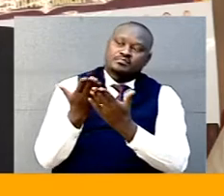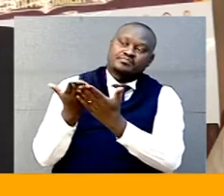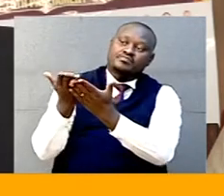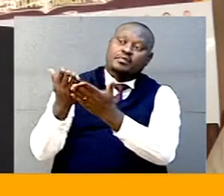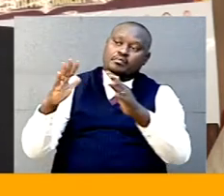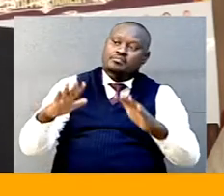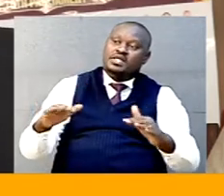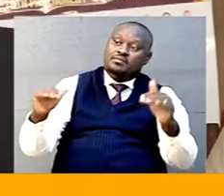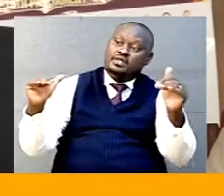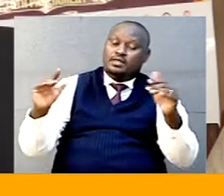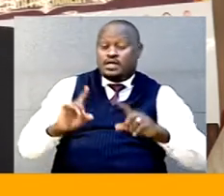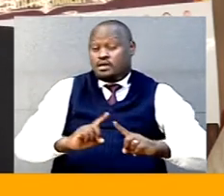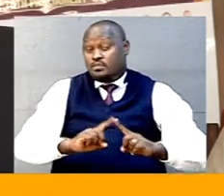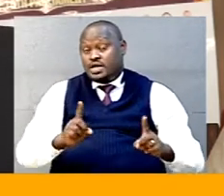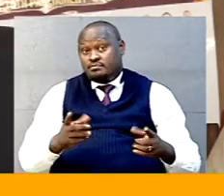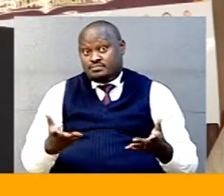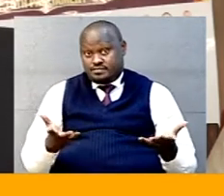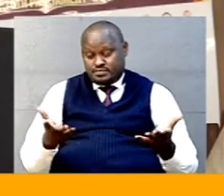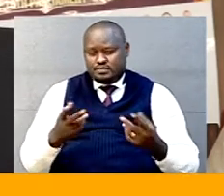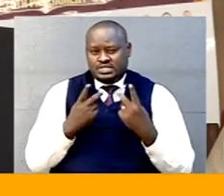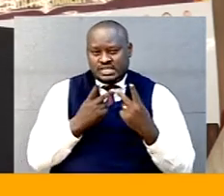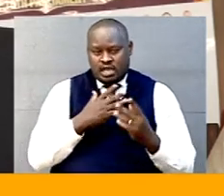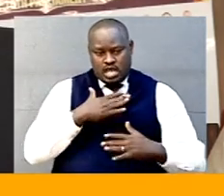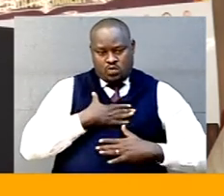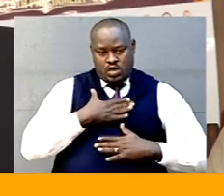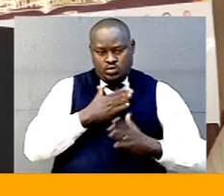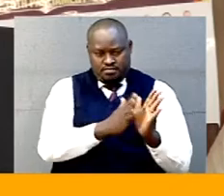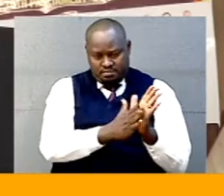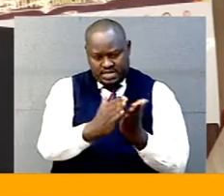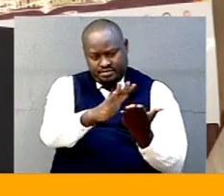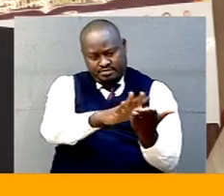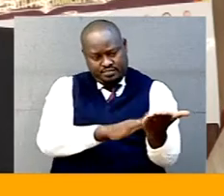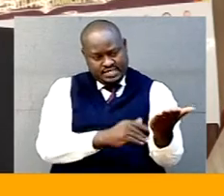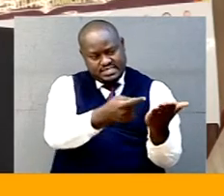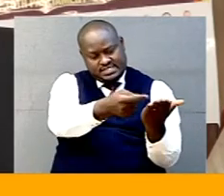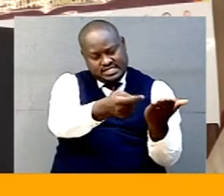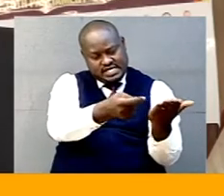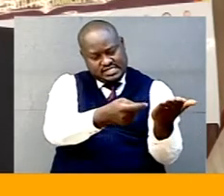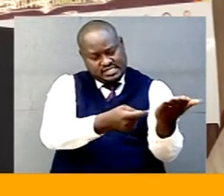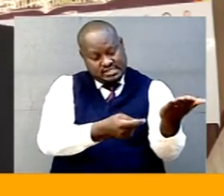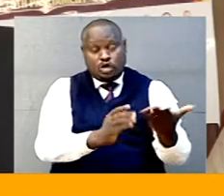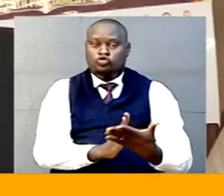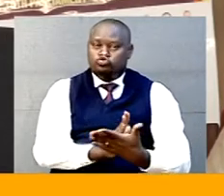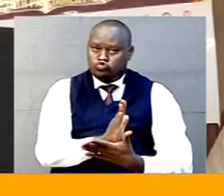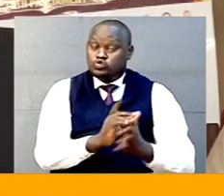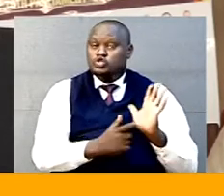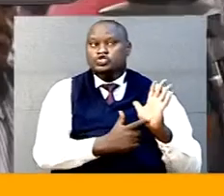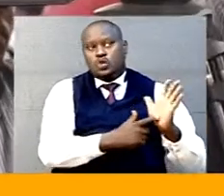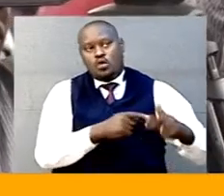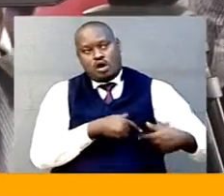But we do believe that what we have prepared and signed reflects the will of the people of